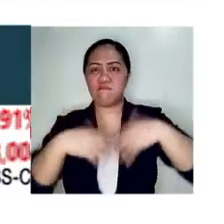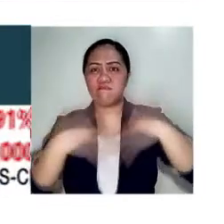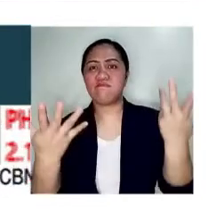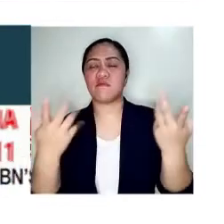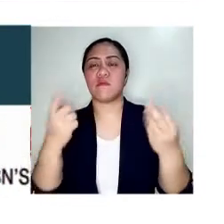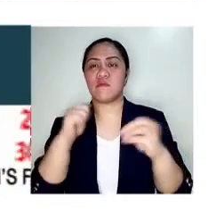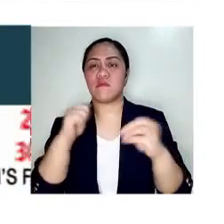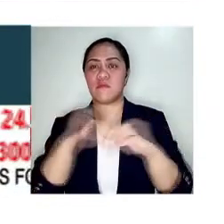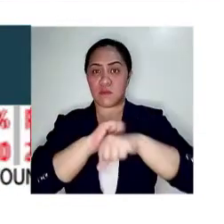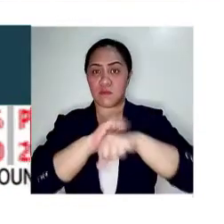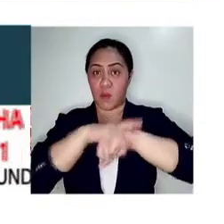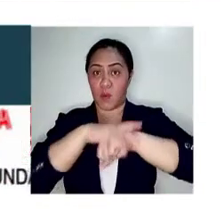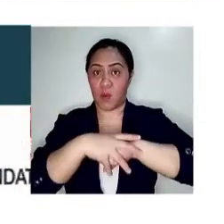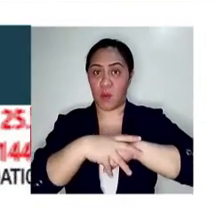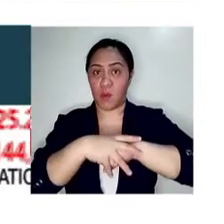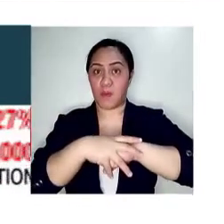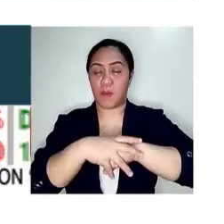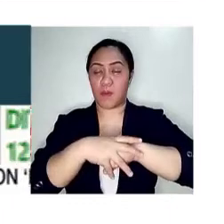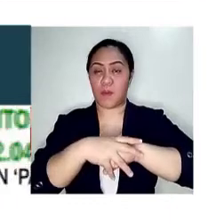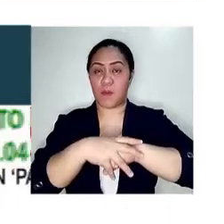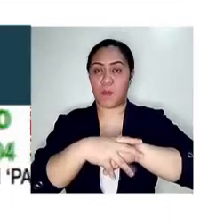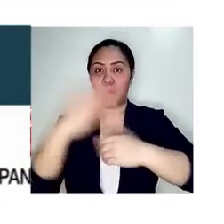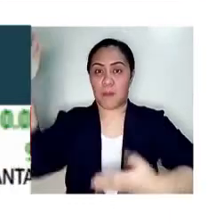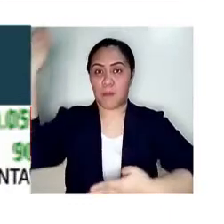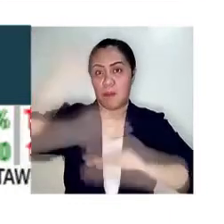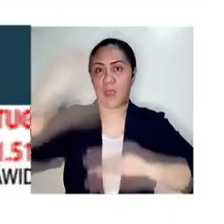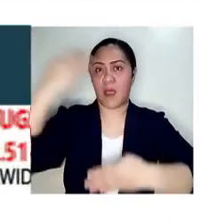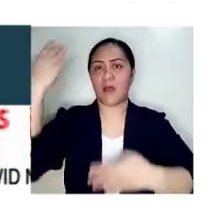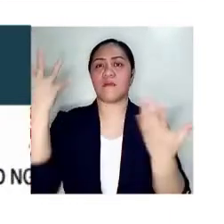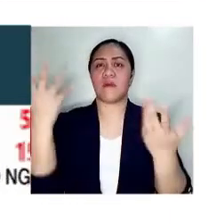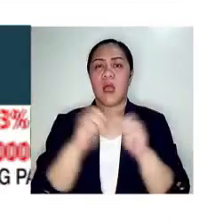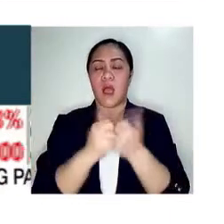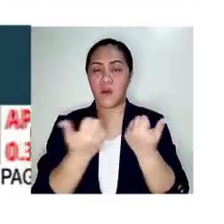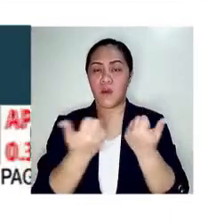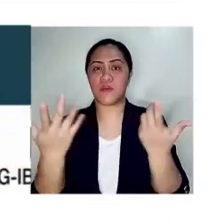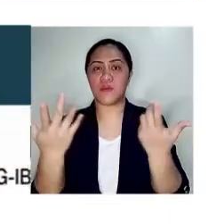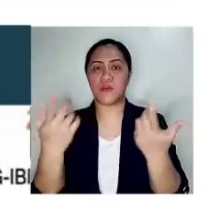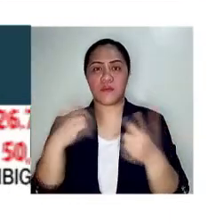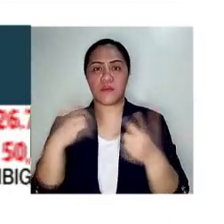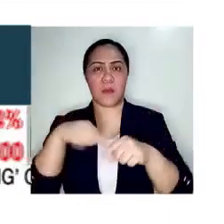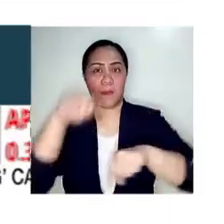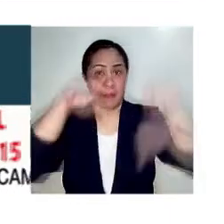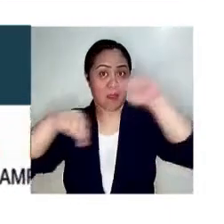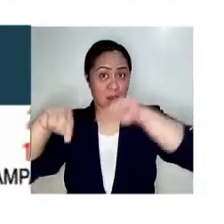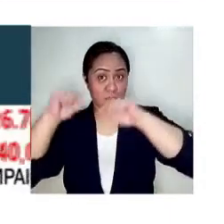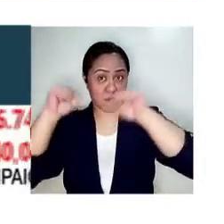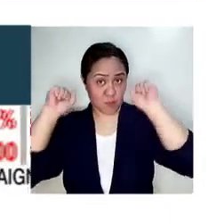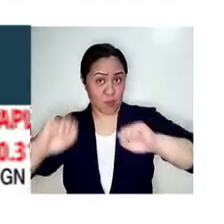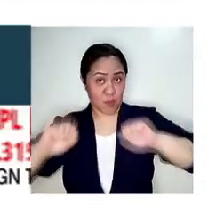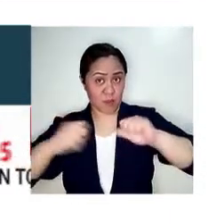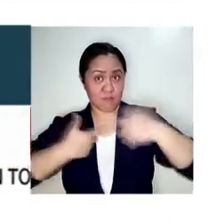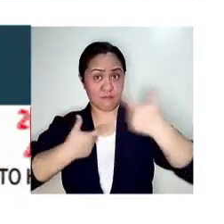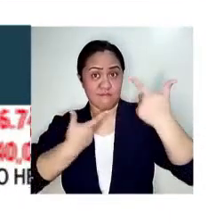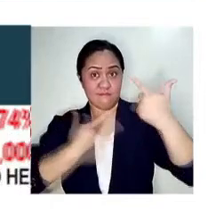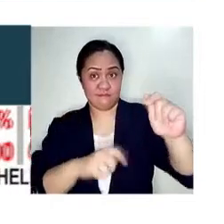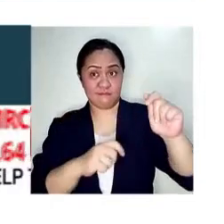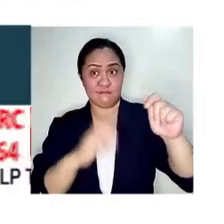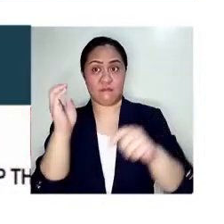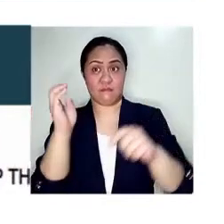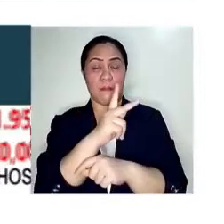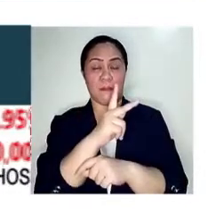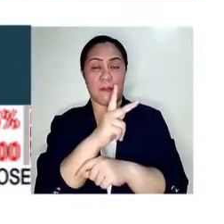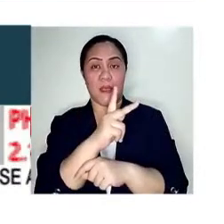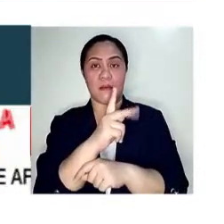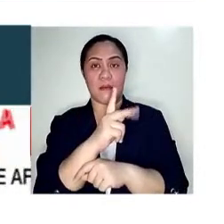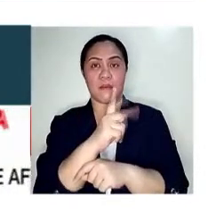You talk about a place bringing the United States back to a place where it can be trusted. What kind of a place